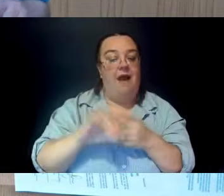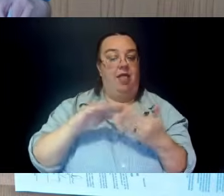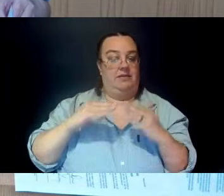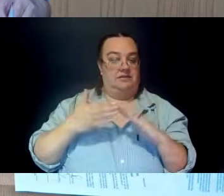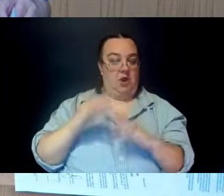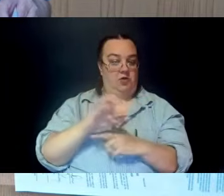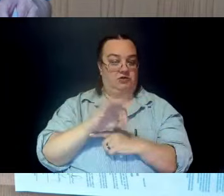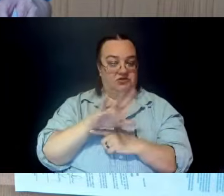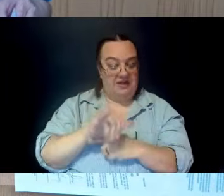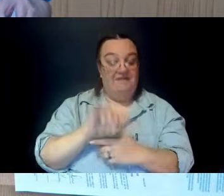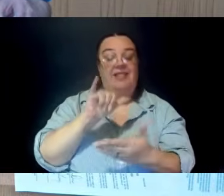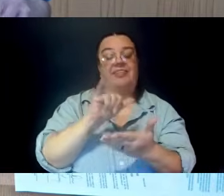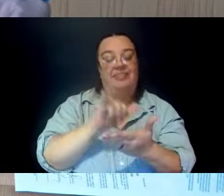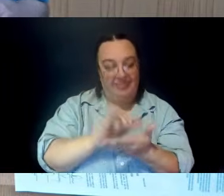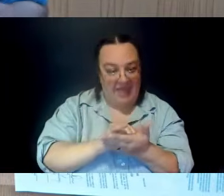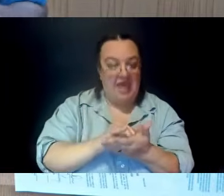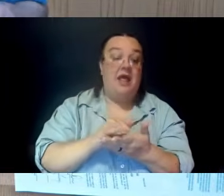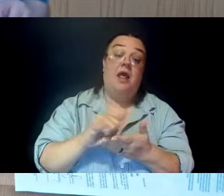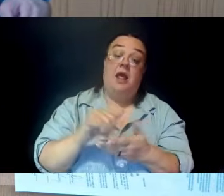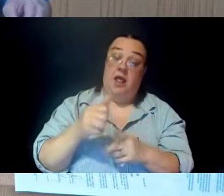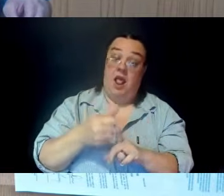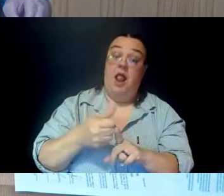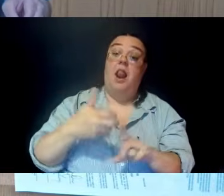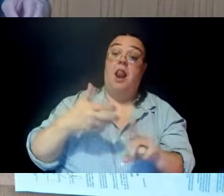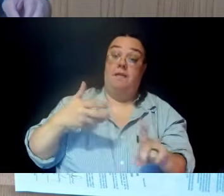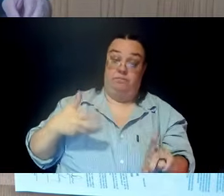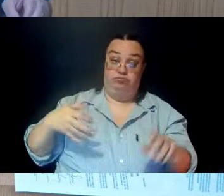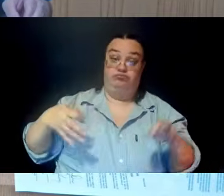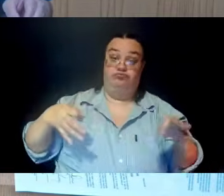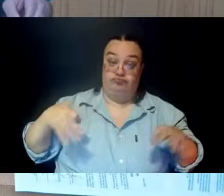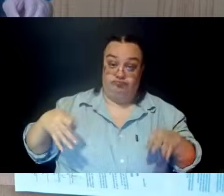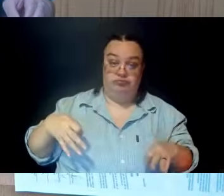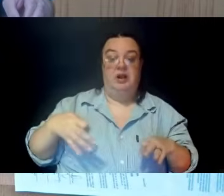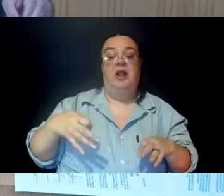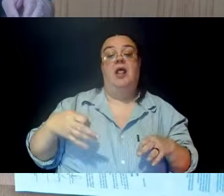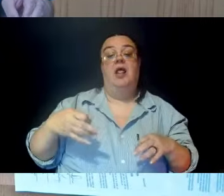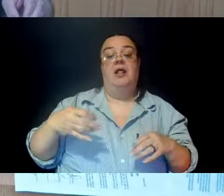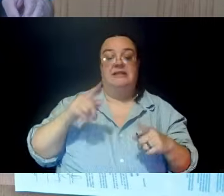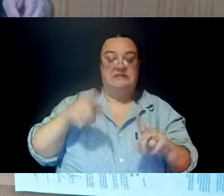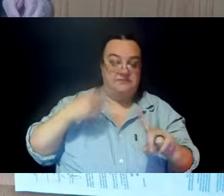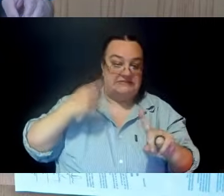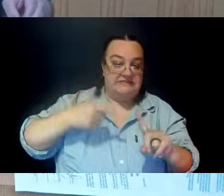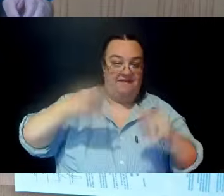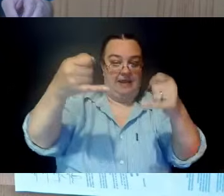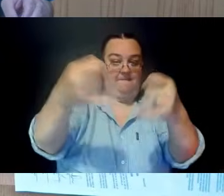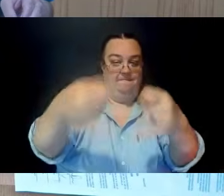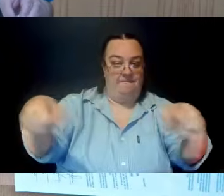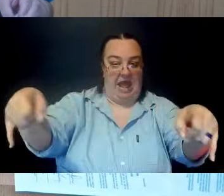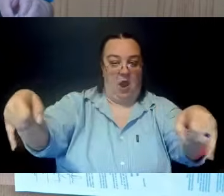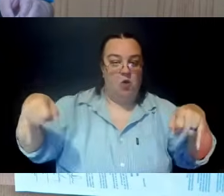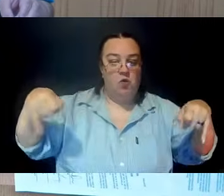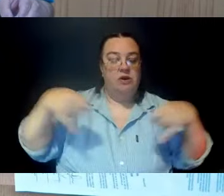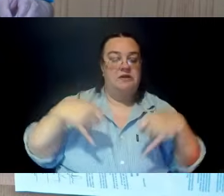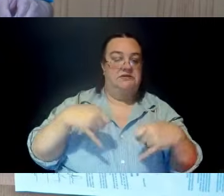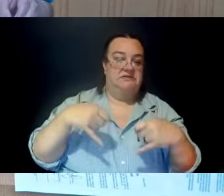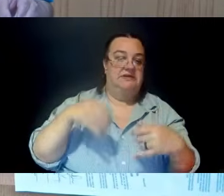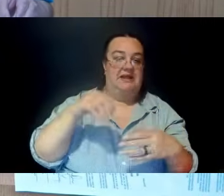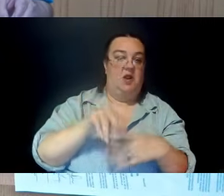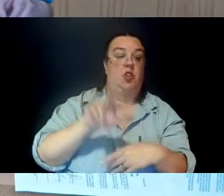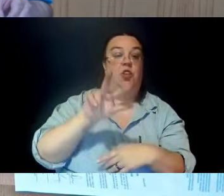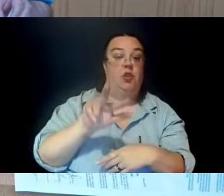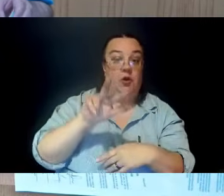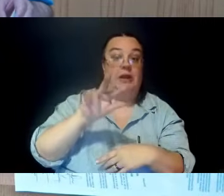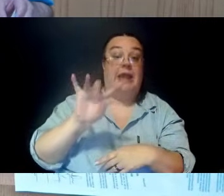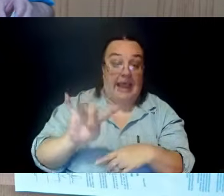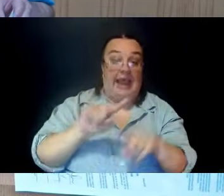which elaborates, and I mean elaborates, the geographic boundaries of, in 38 different sections,